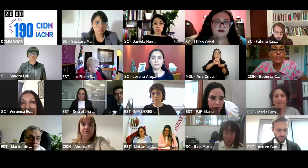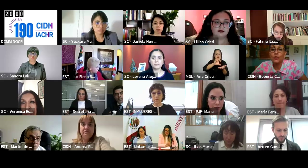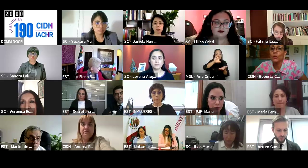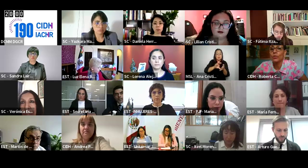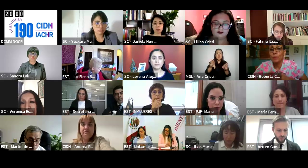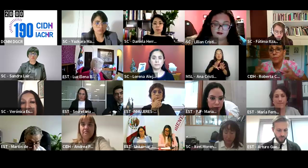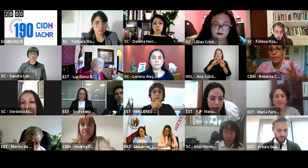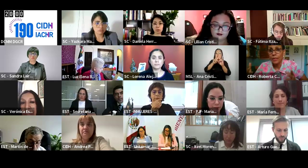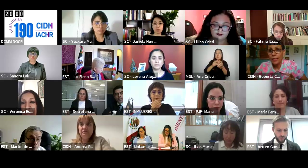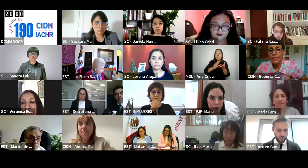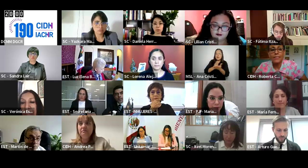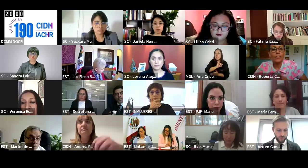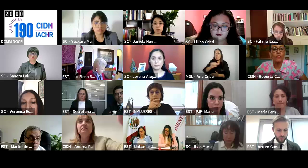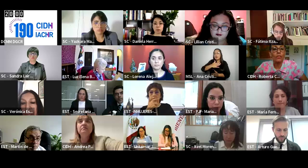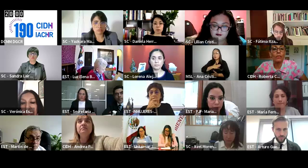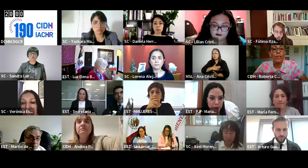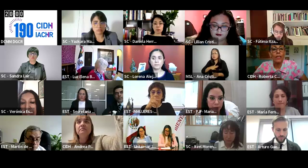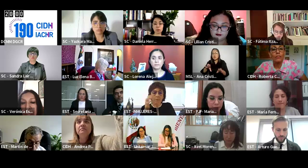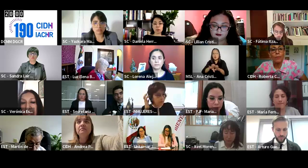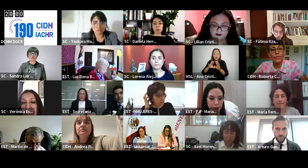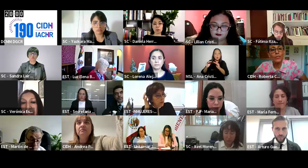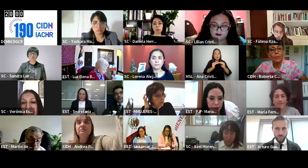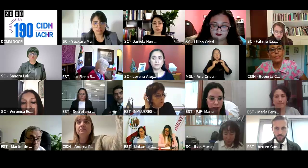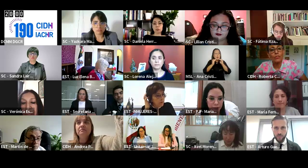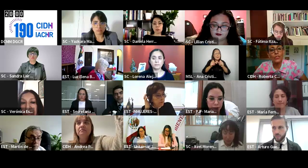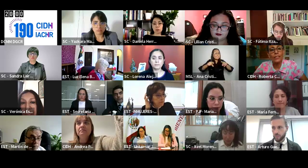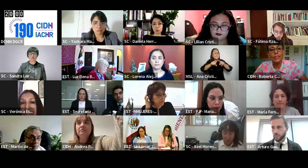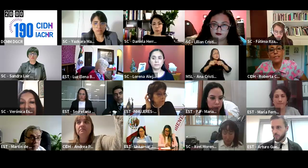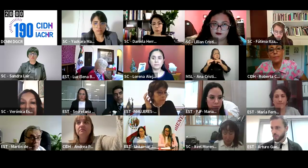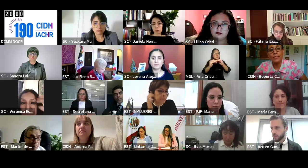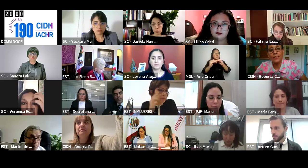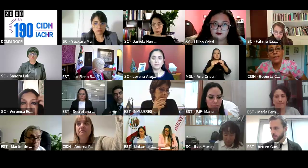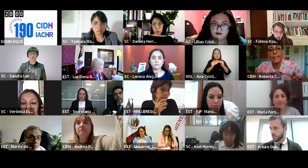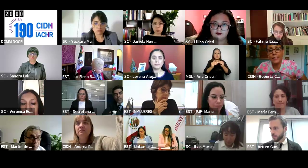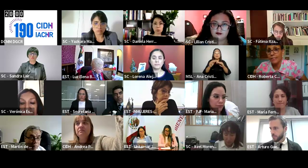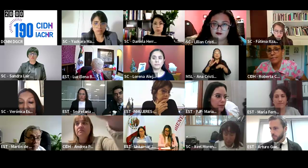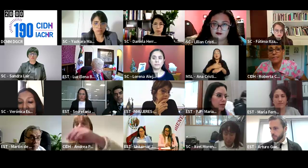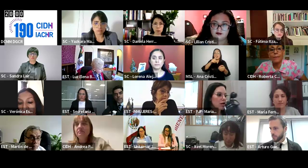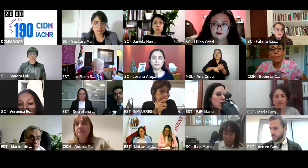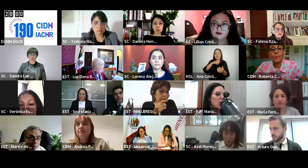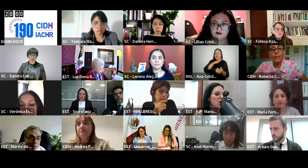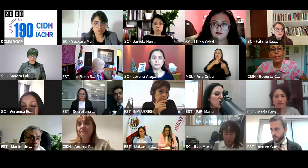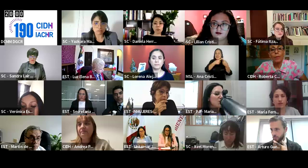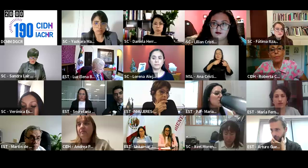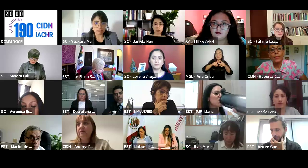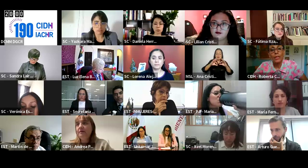equal conditions due to intersectional discrimination based on gender, disability, and other